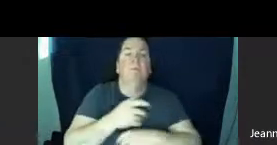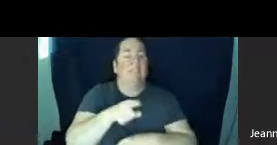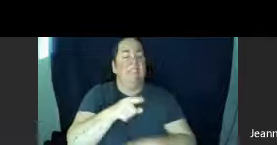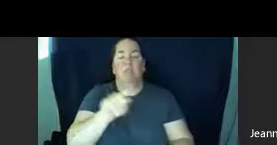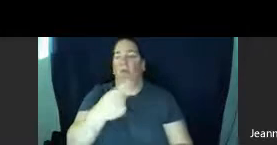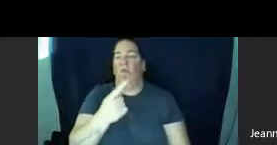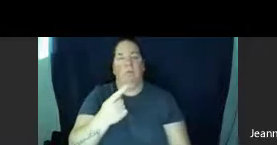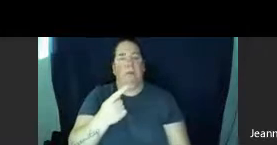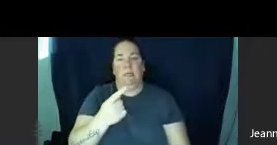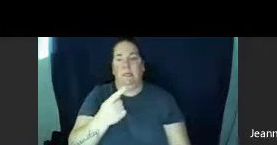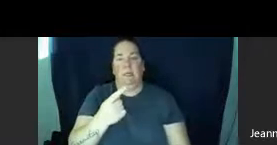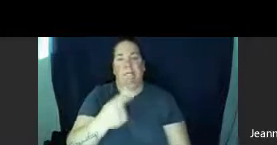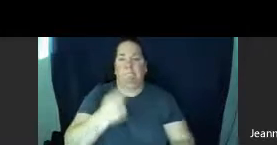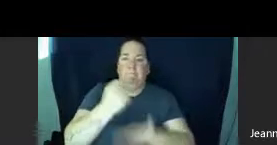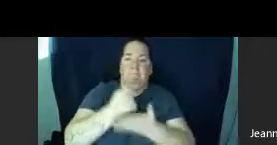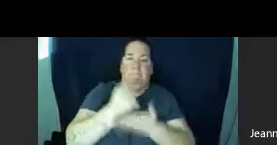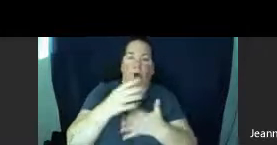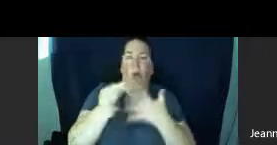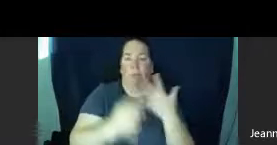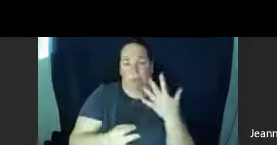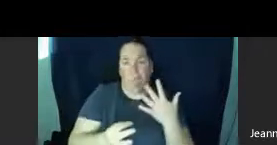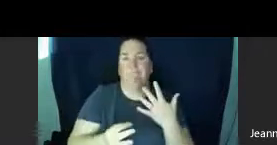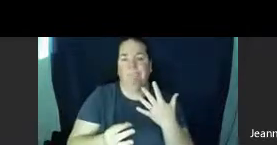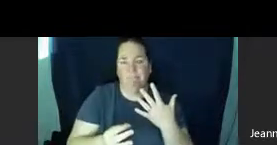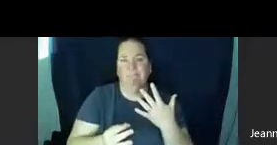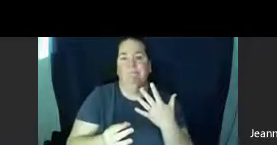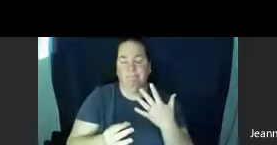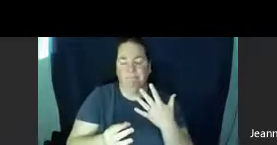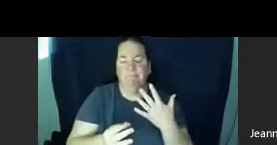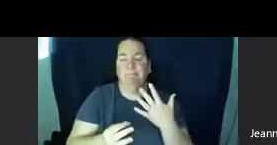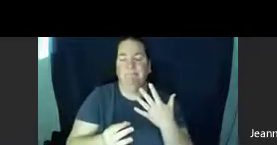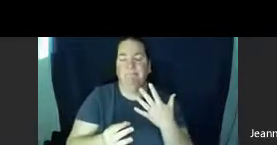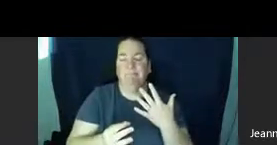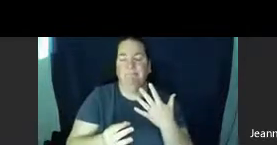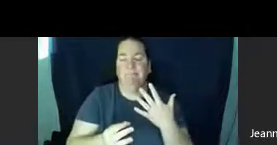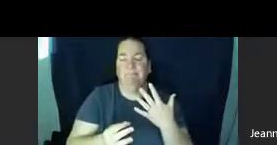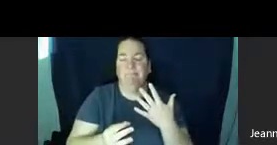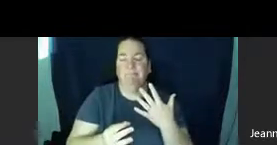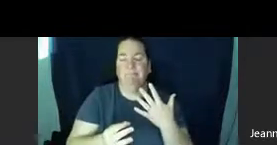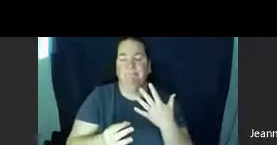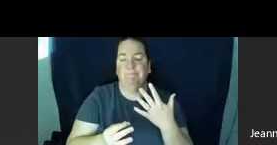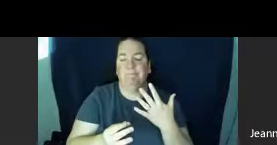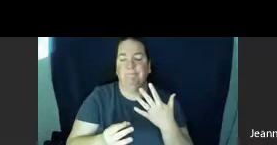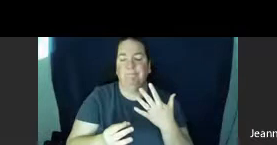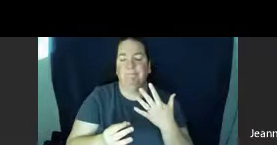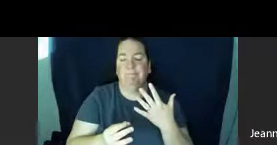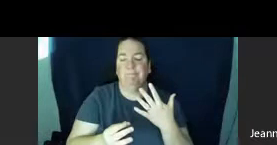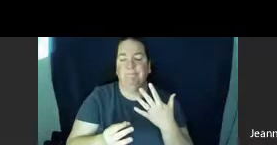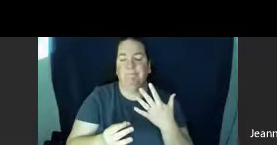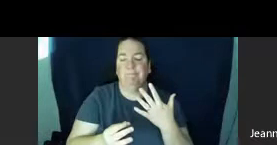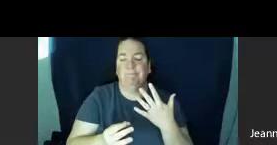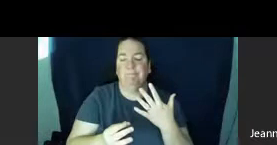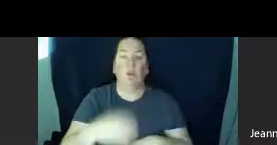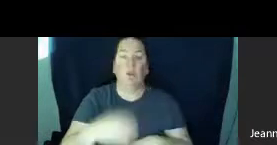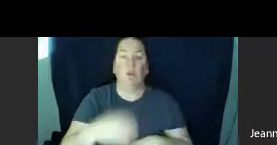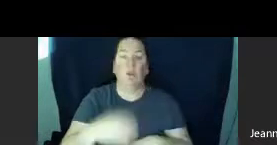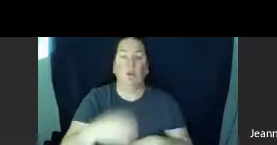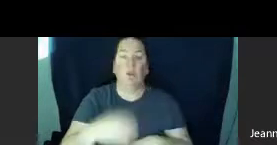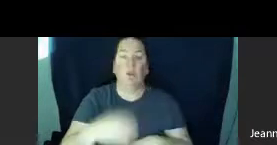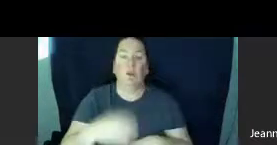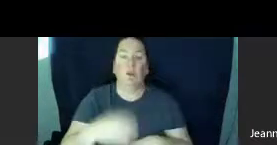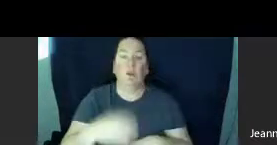only therapeutic available that's for basically pre-exposure. So someone does not need to